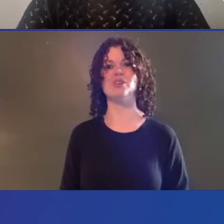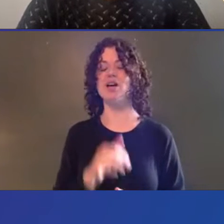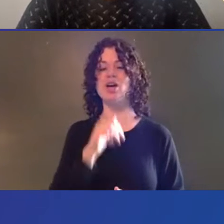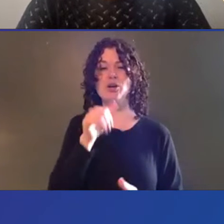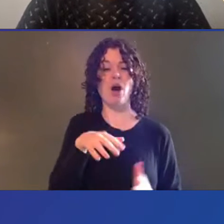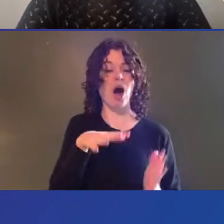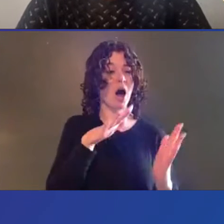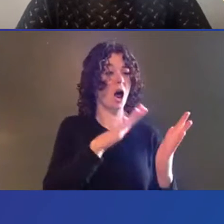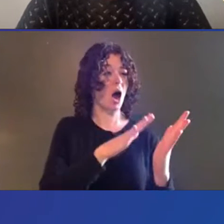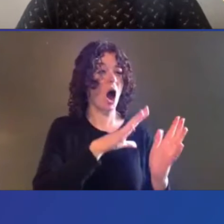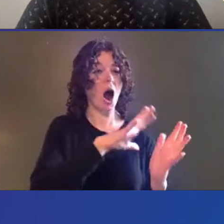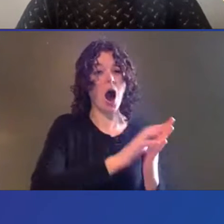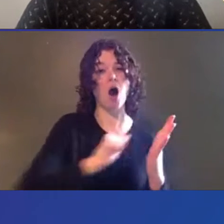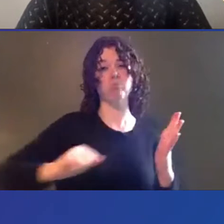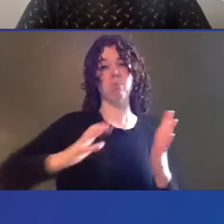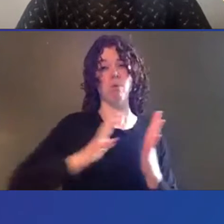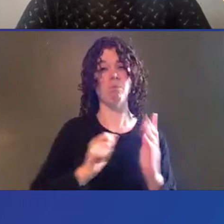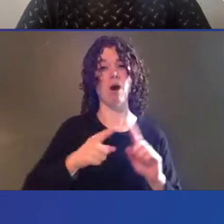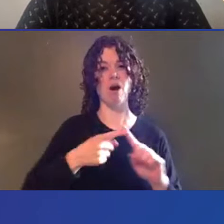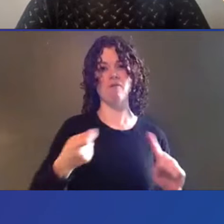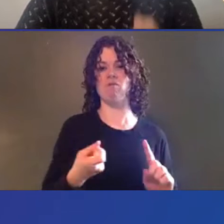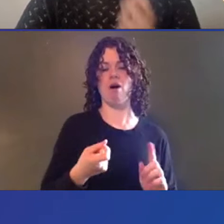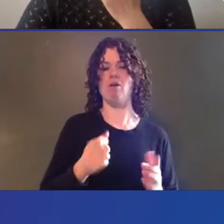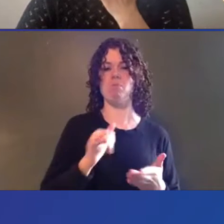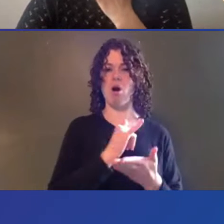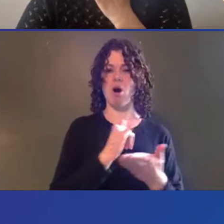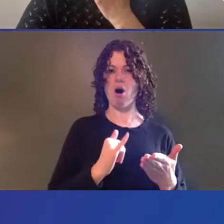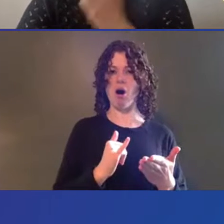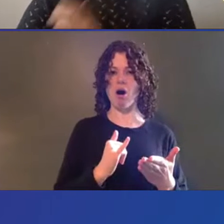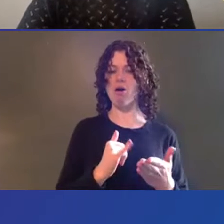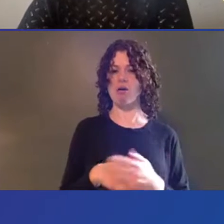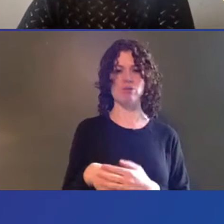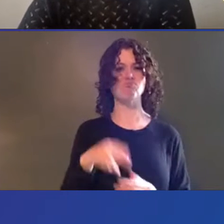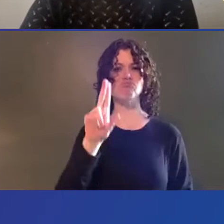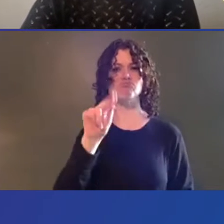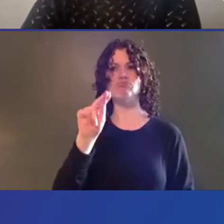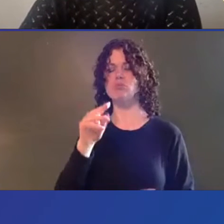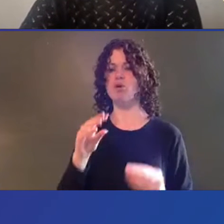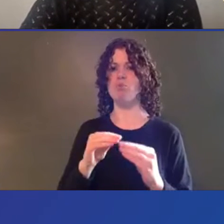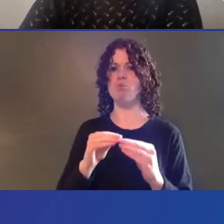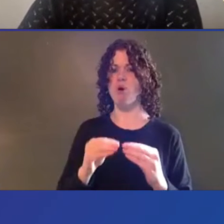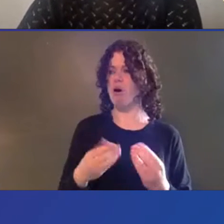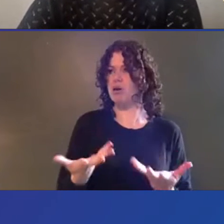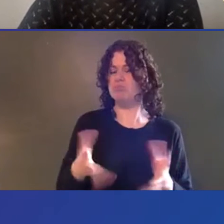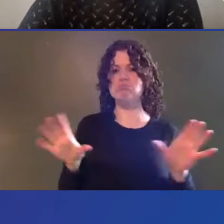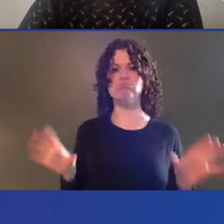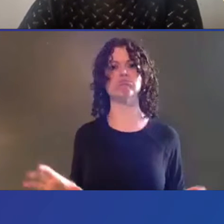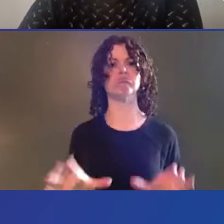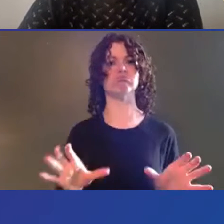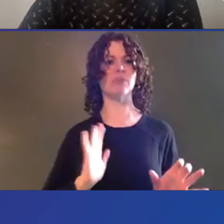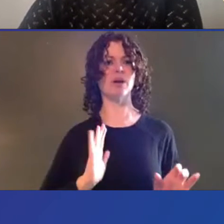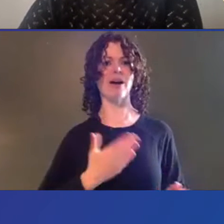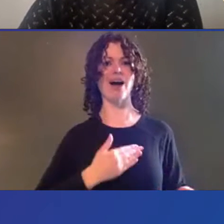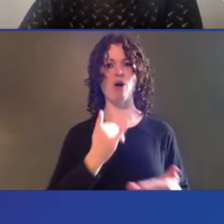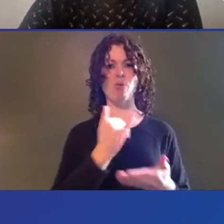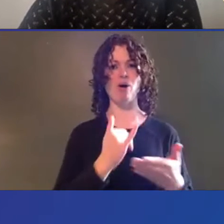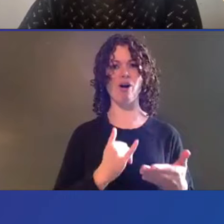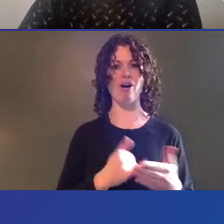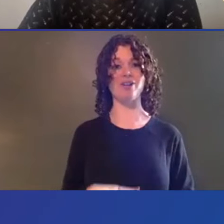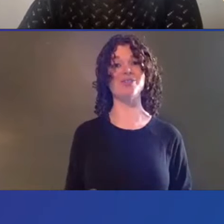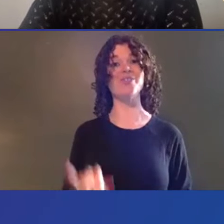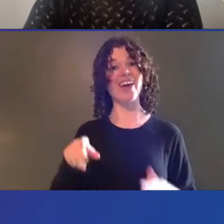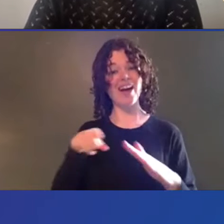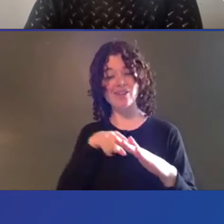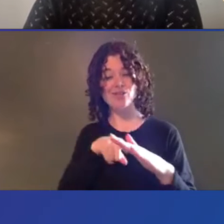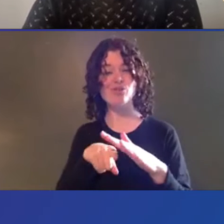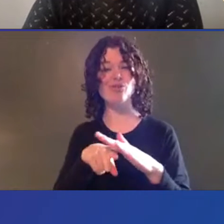So yeah, I feel like it's been a very interesting journey to